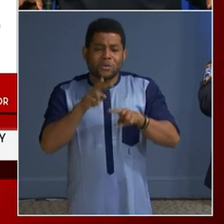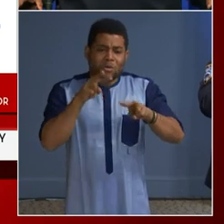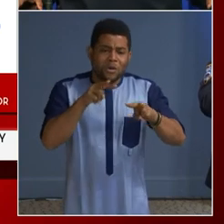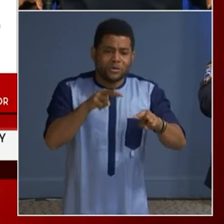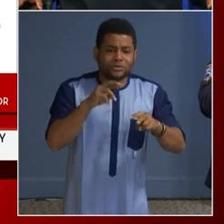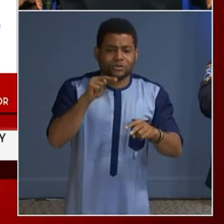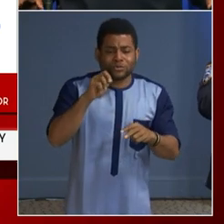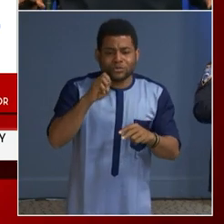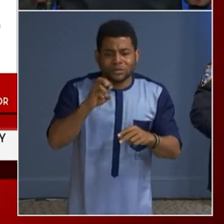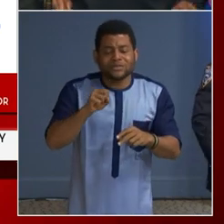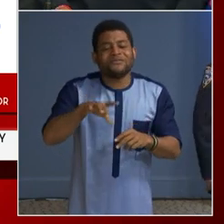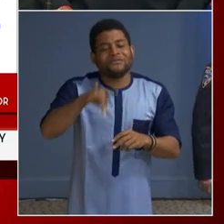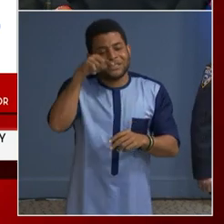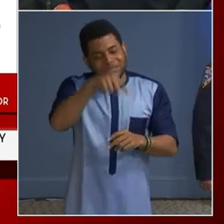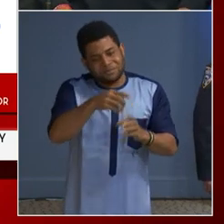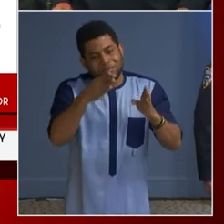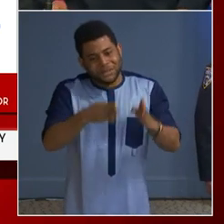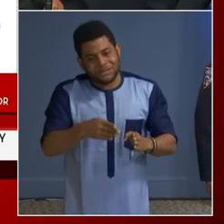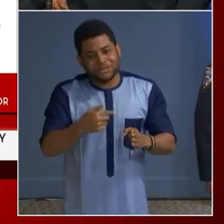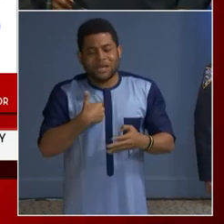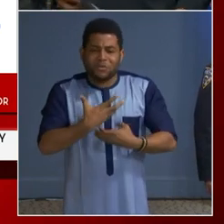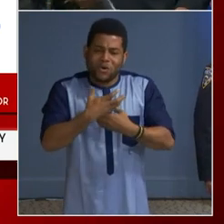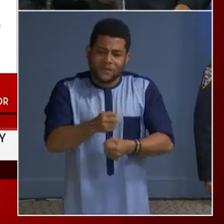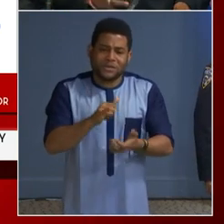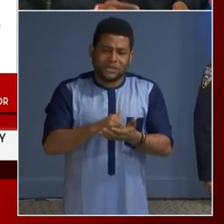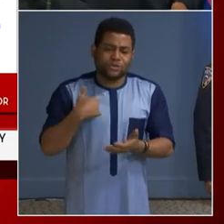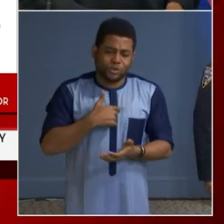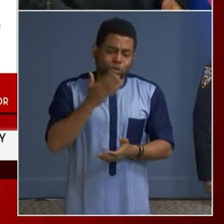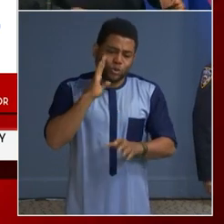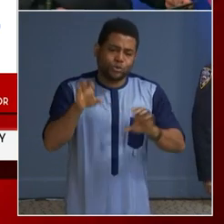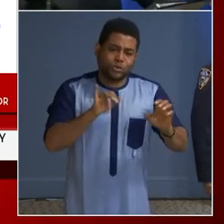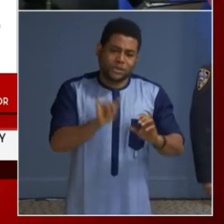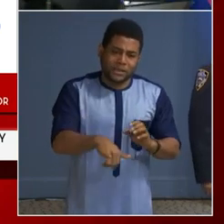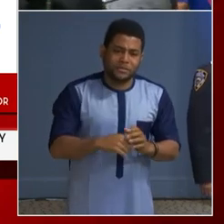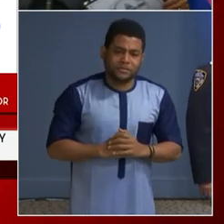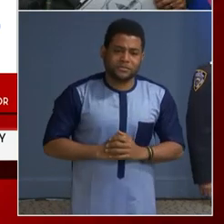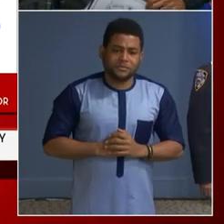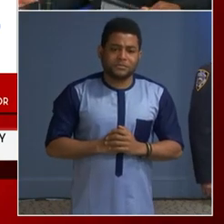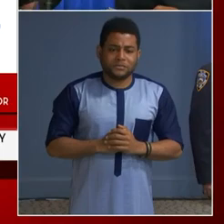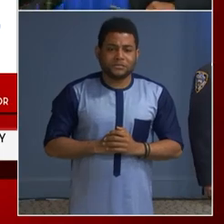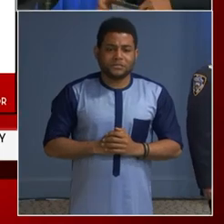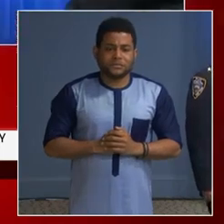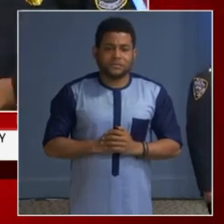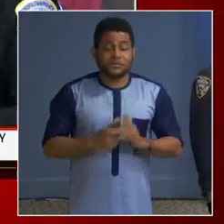person. And I'm confident and hopeful that we will do that here in short order. Commissioner Sewell.